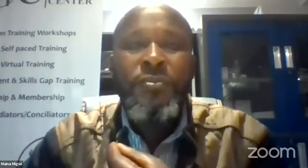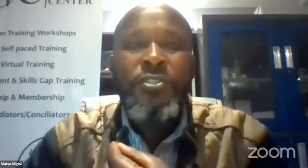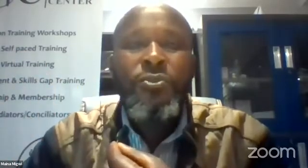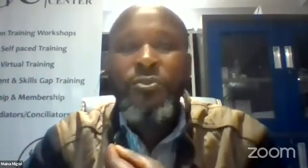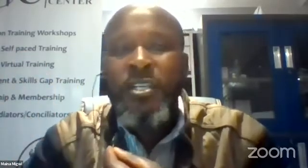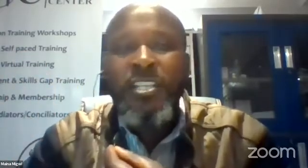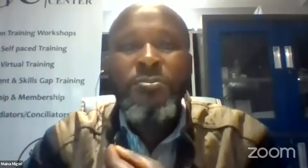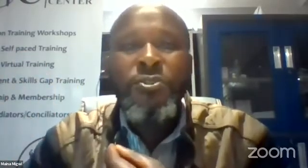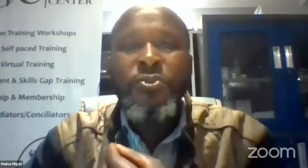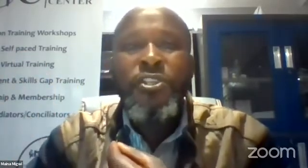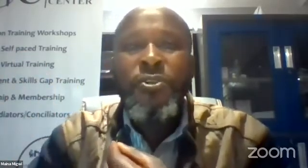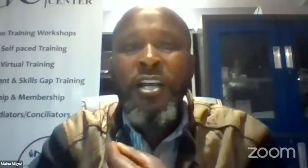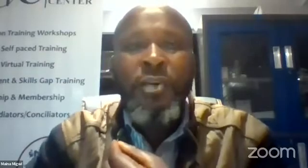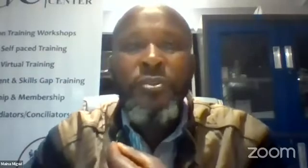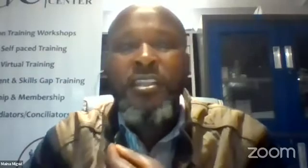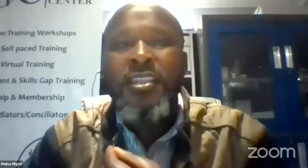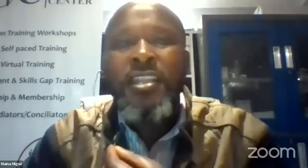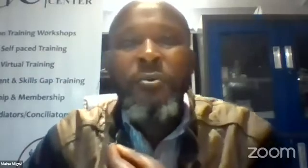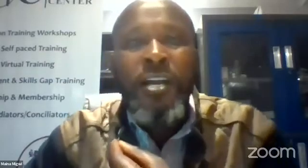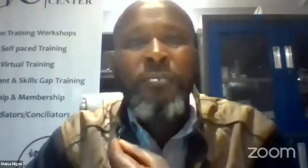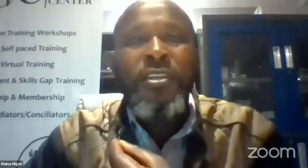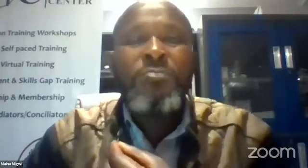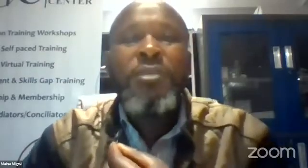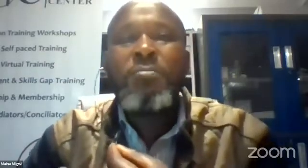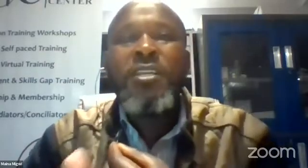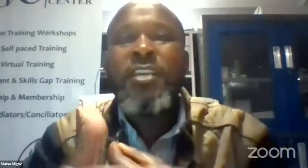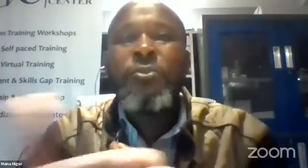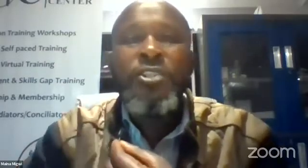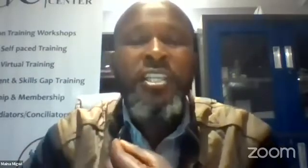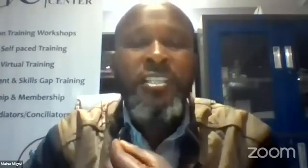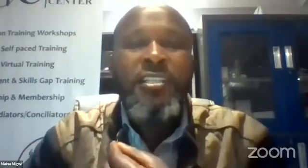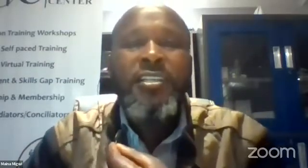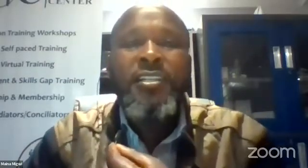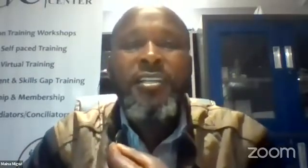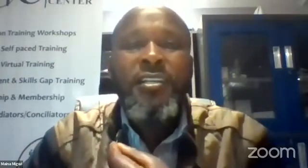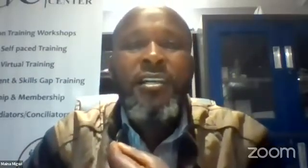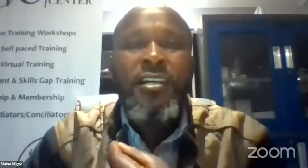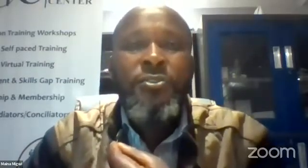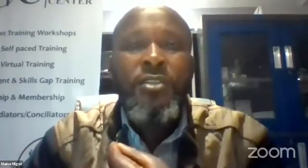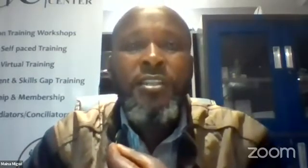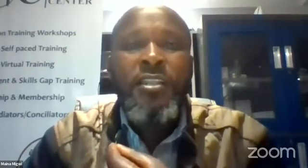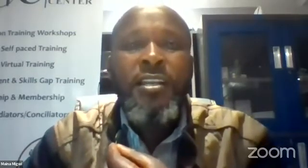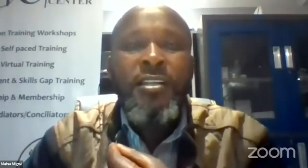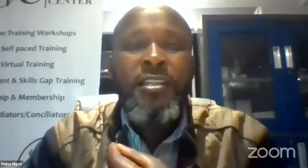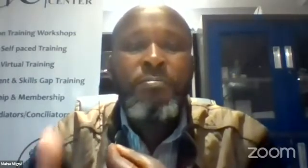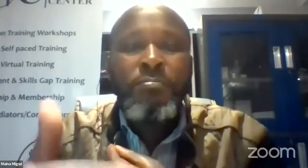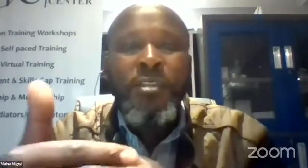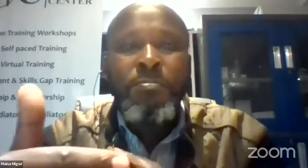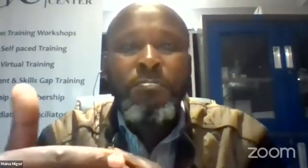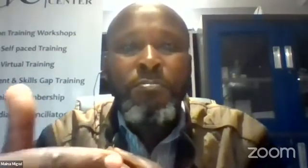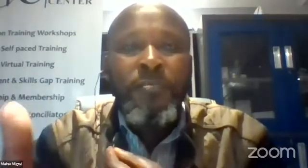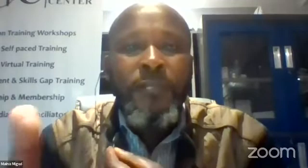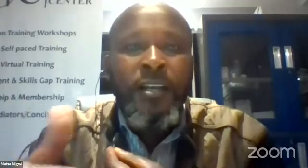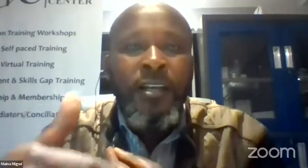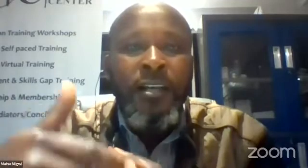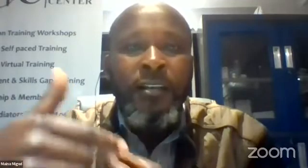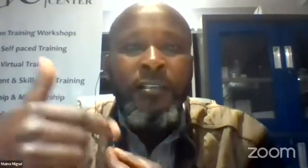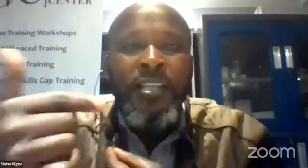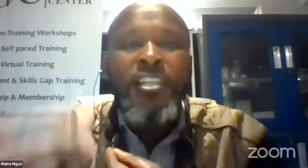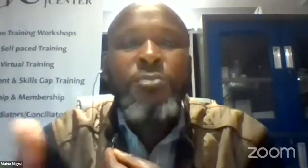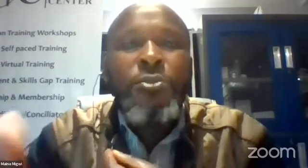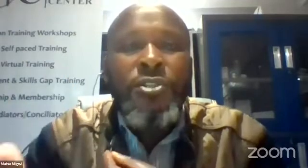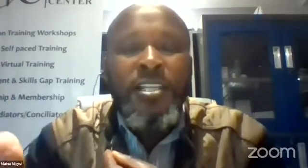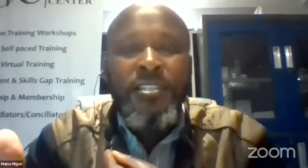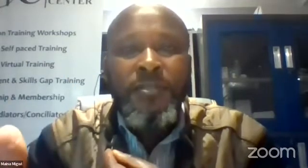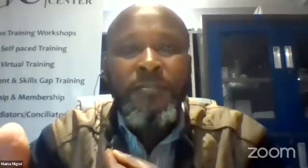disputes. So disputes which occur within the workplace may be negotiated so that then